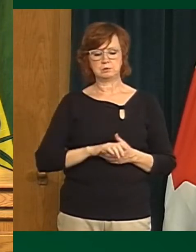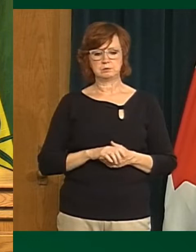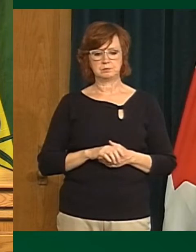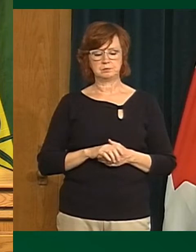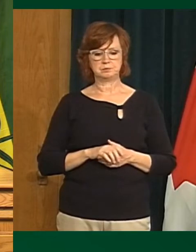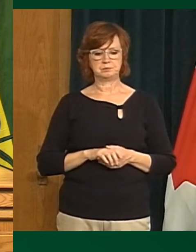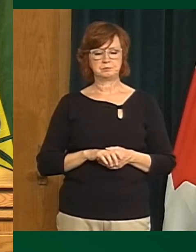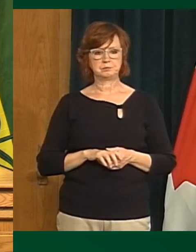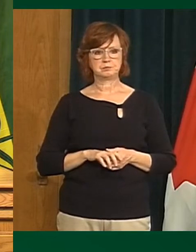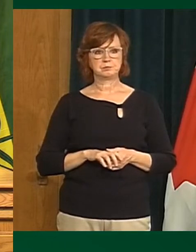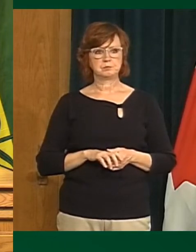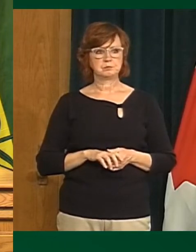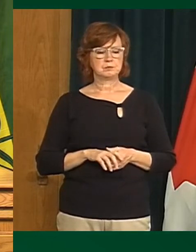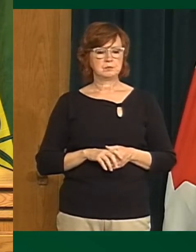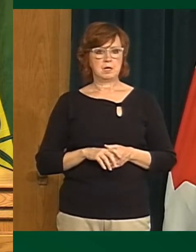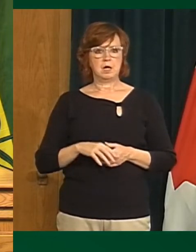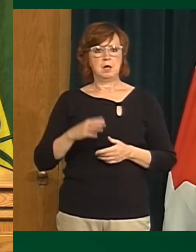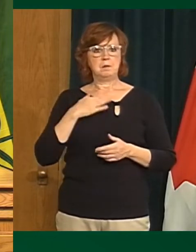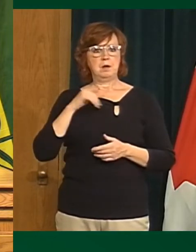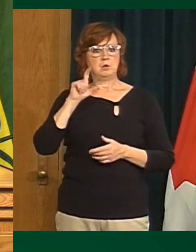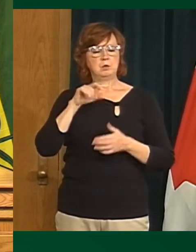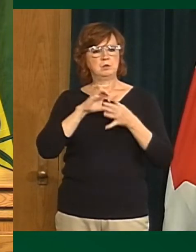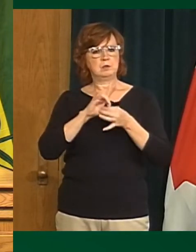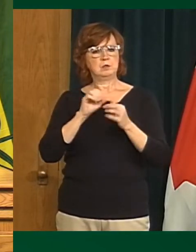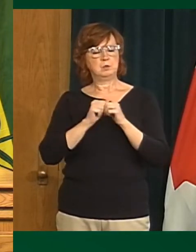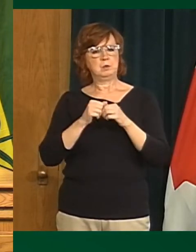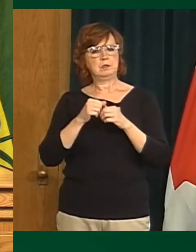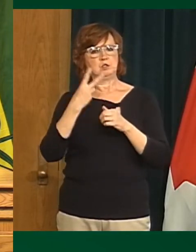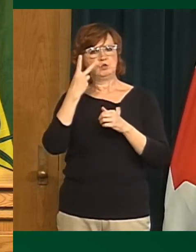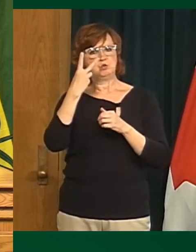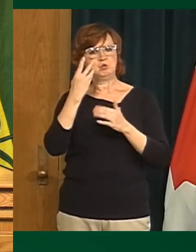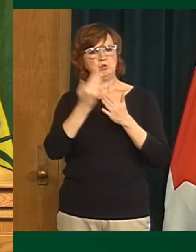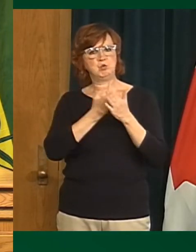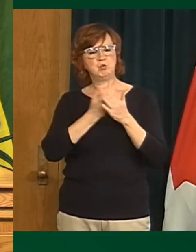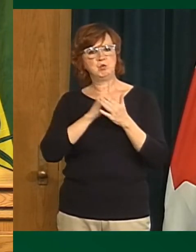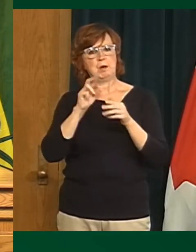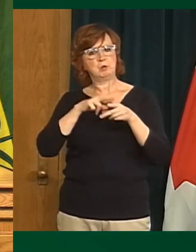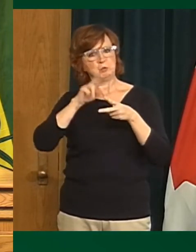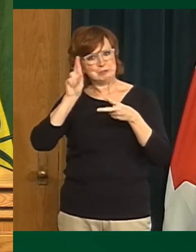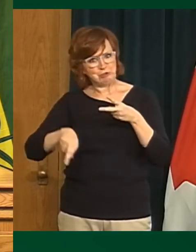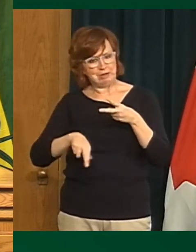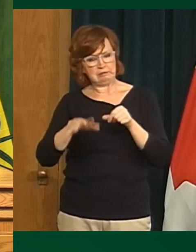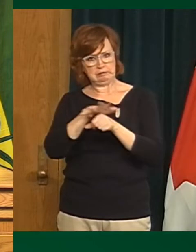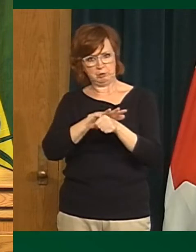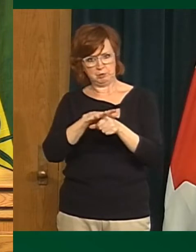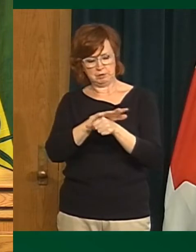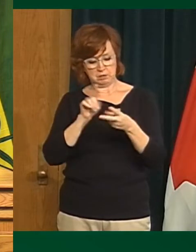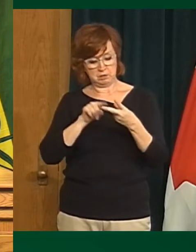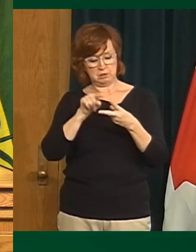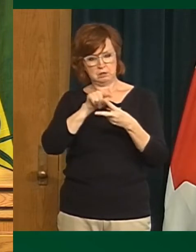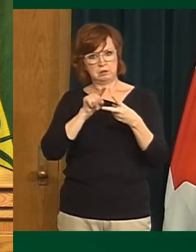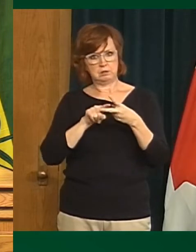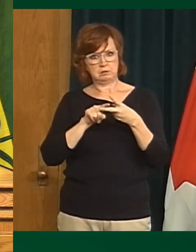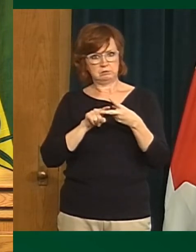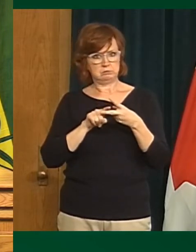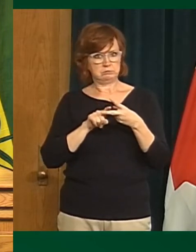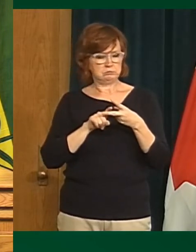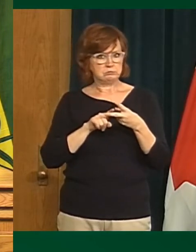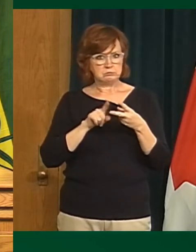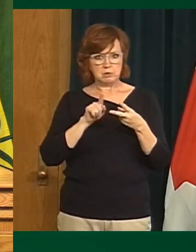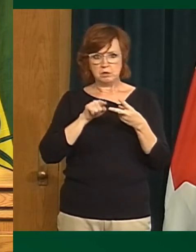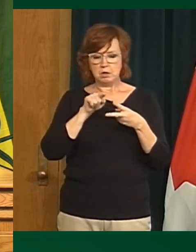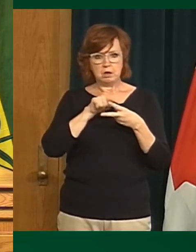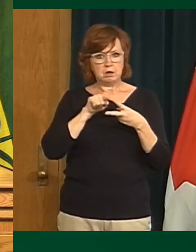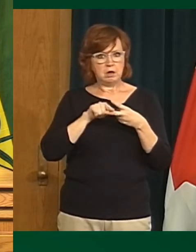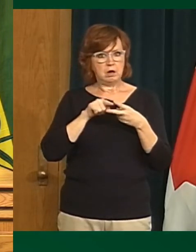regards to the new cases in Regina. I was just wondering if you could confirm whether or not they're linked to a specific event,